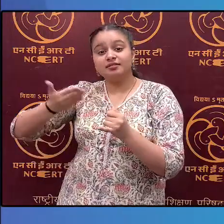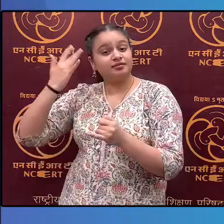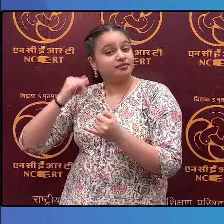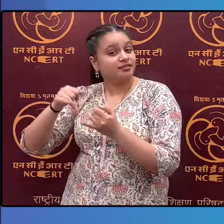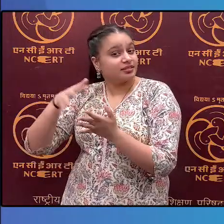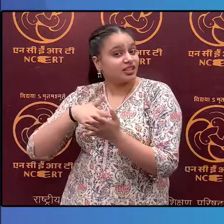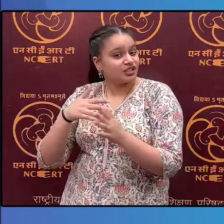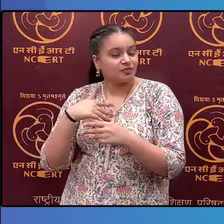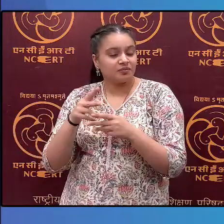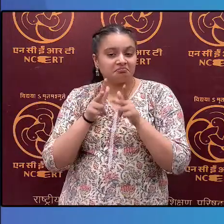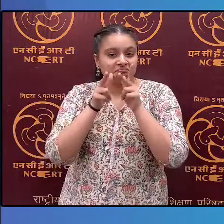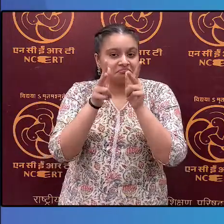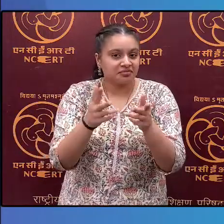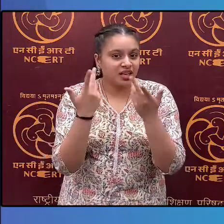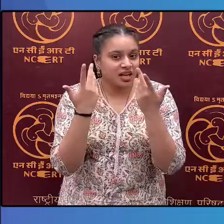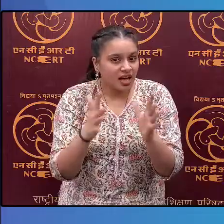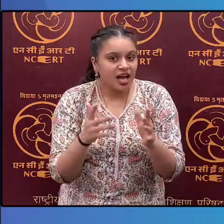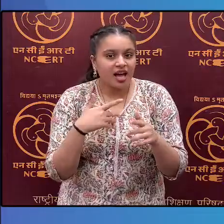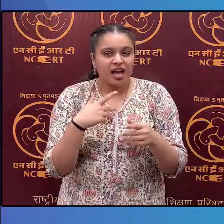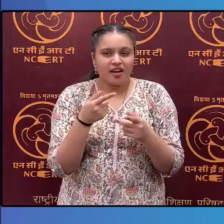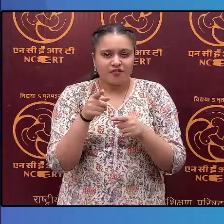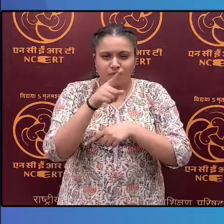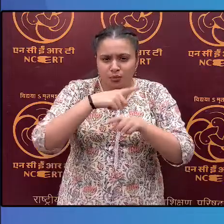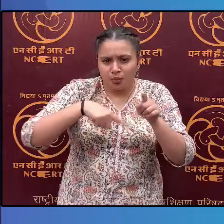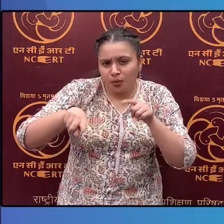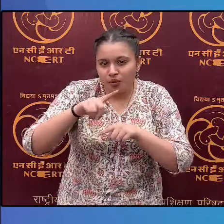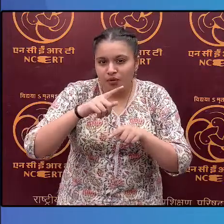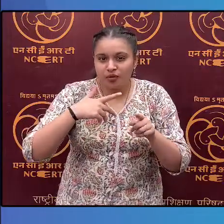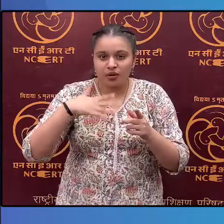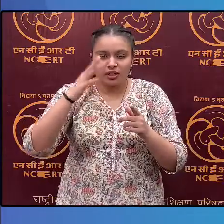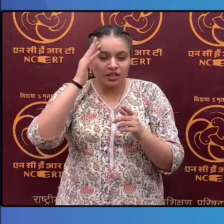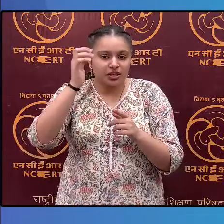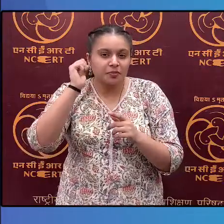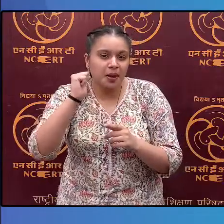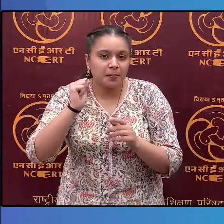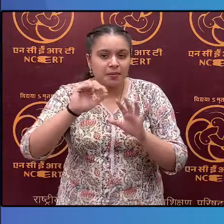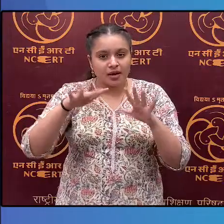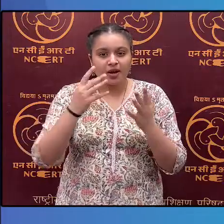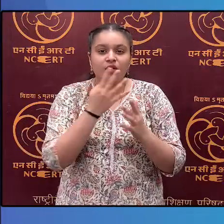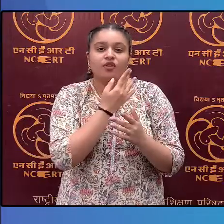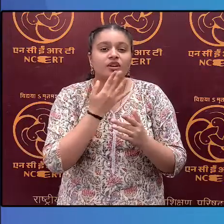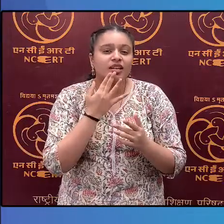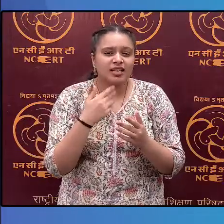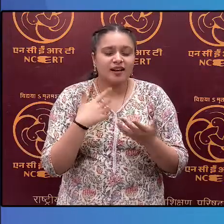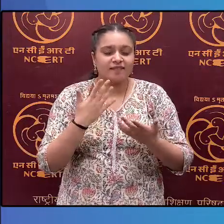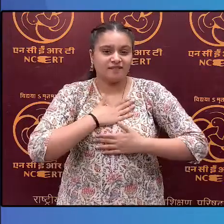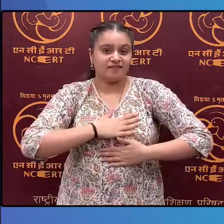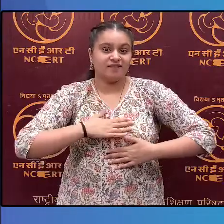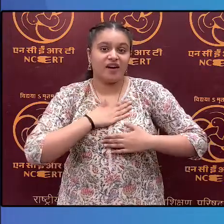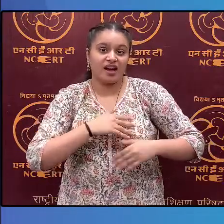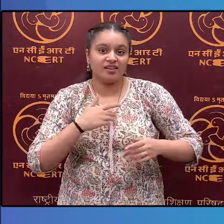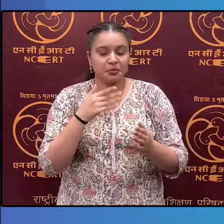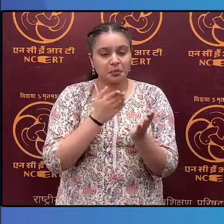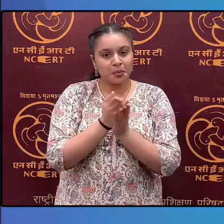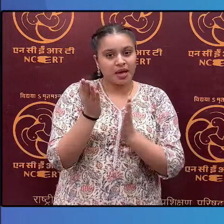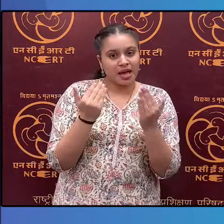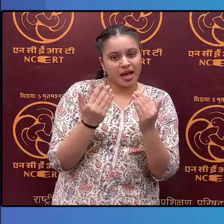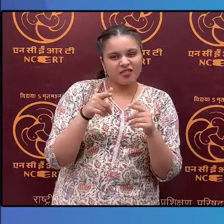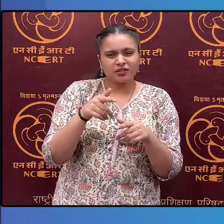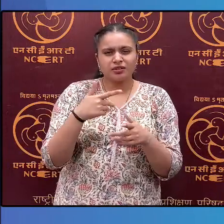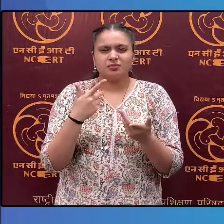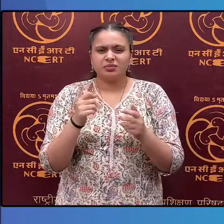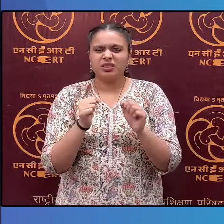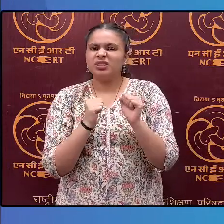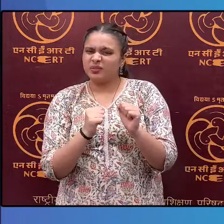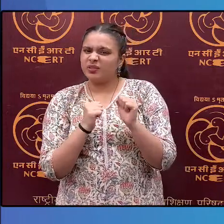I told you about this very fun trick, that how you can remember all the colors of the rainbow. And because it's very difficult to remember all